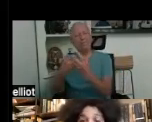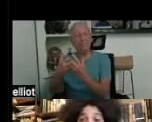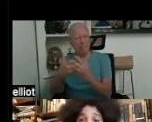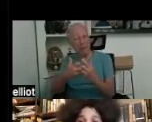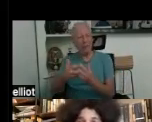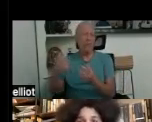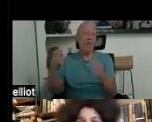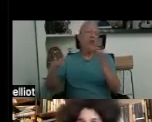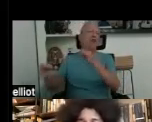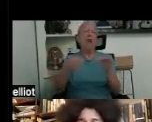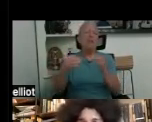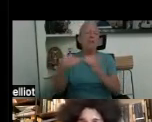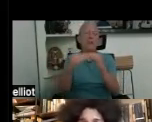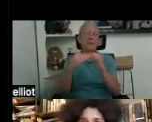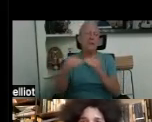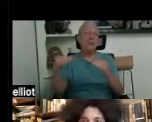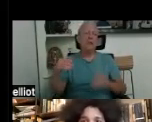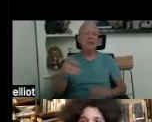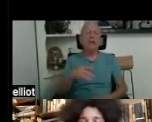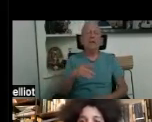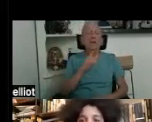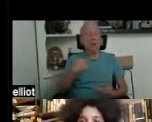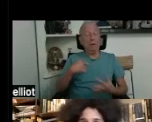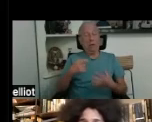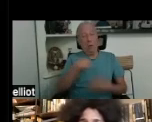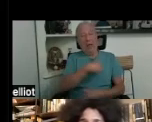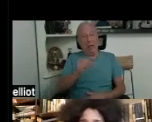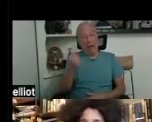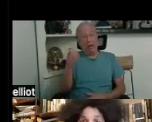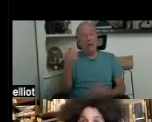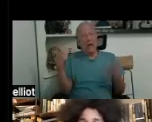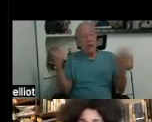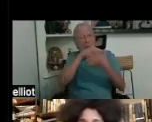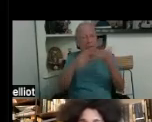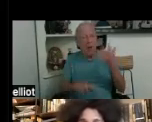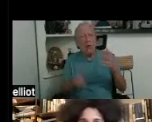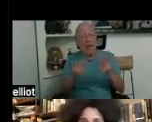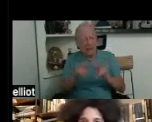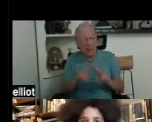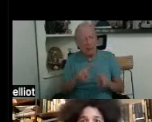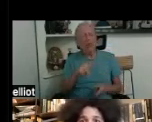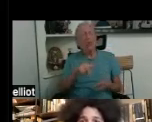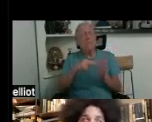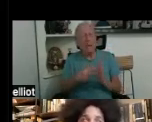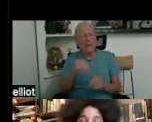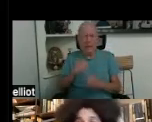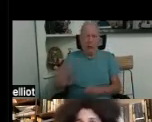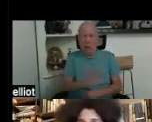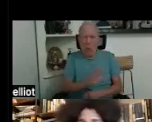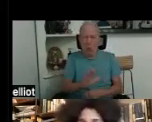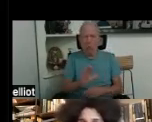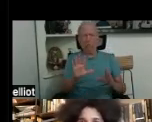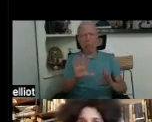which requires a shared understanding of what those values really mean in your context. Governance is not just